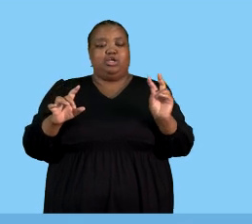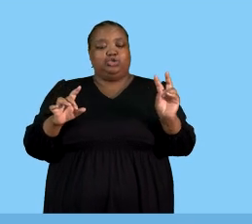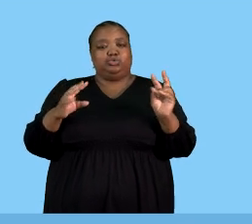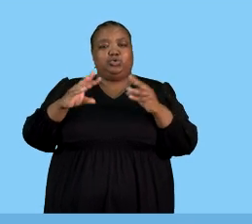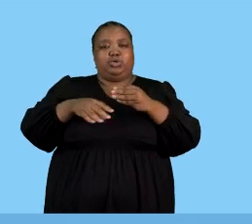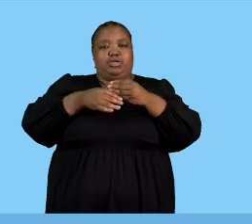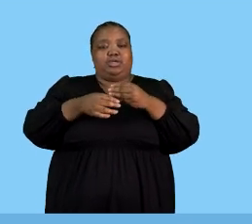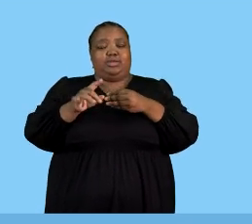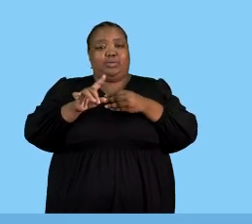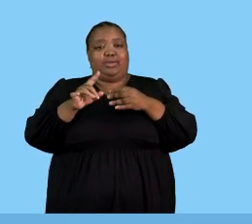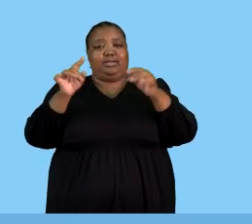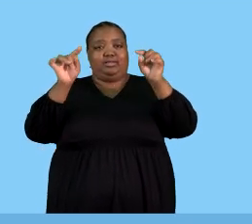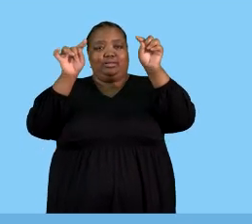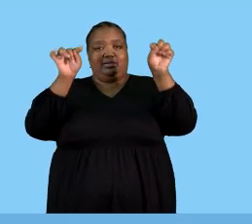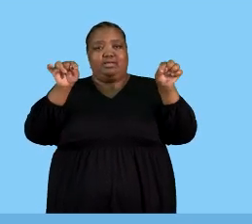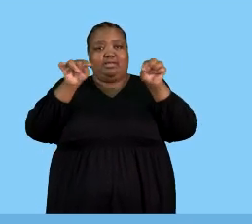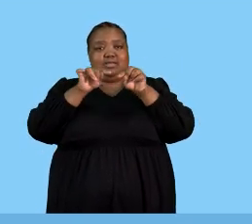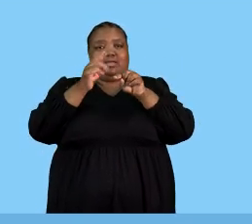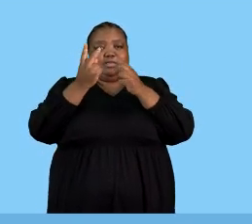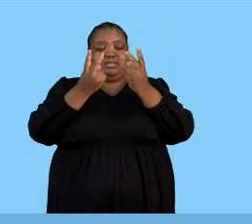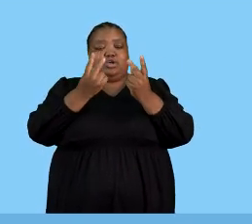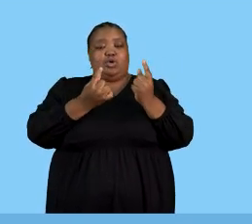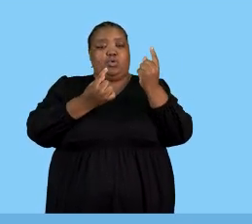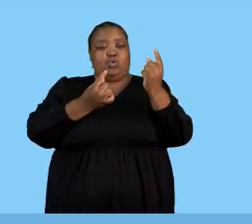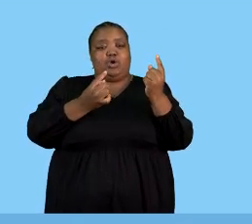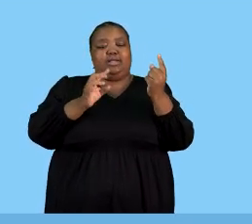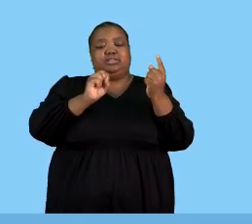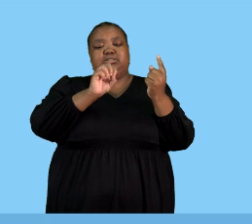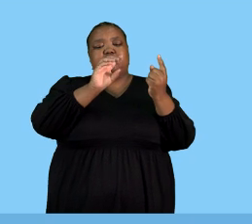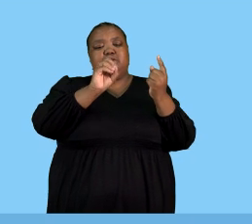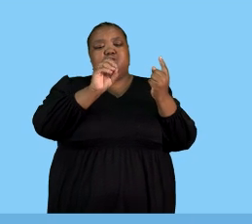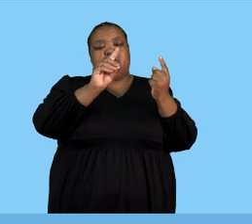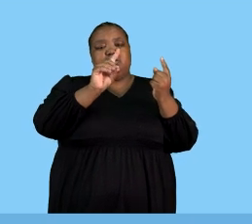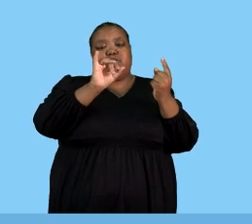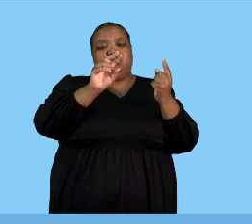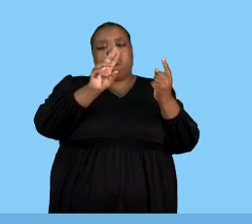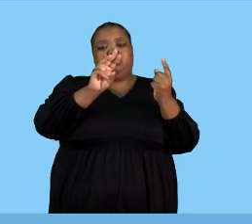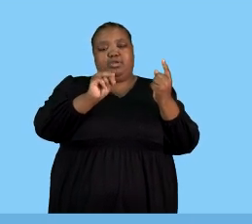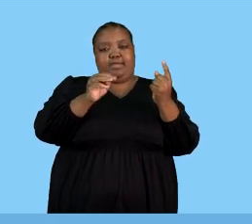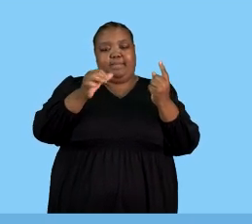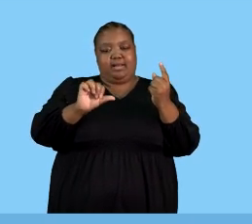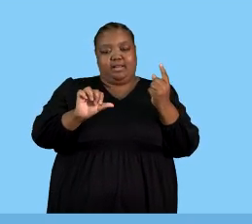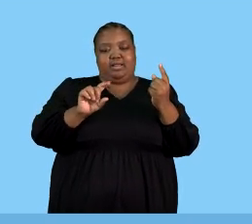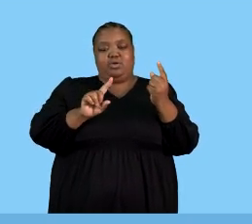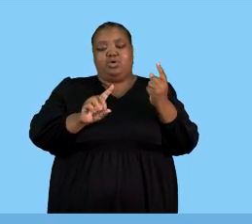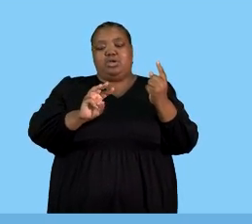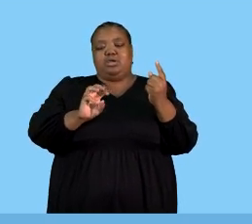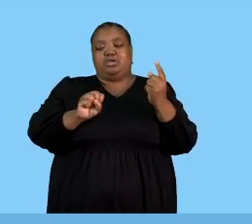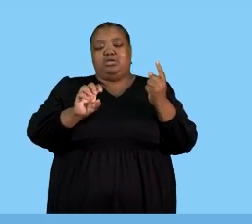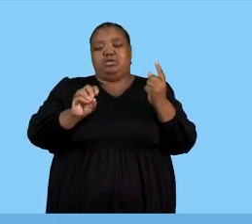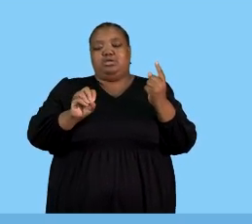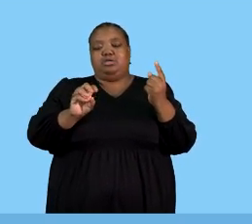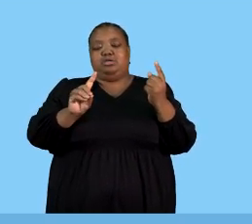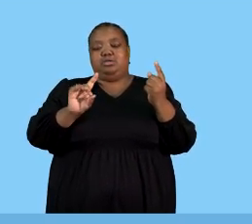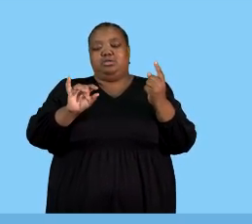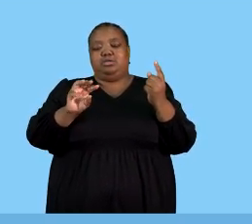2NaCl. Now, why are we writing the 2's? Because, as you can see from the model, we have one sodium and another sodium. So the coefficient, the